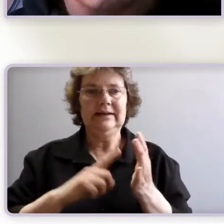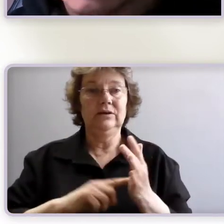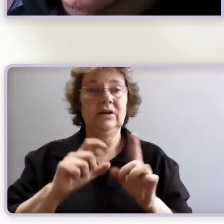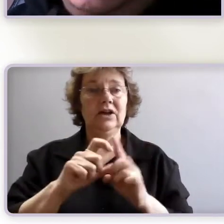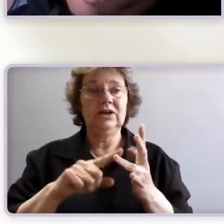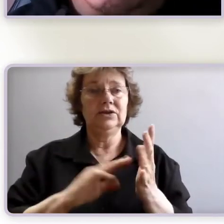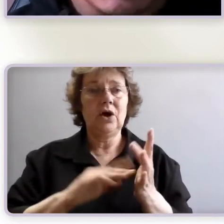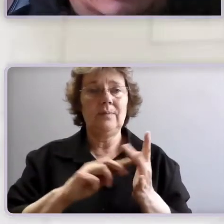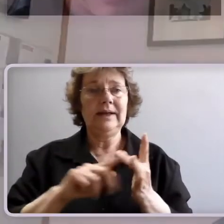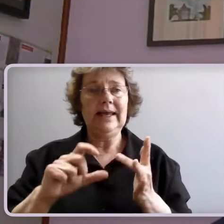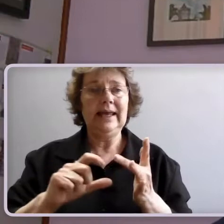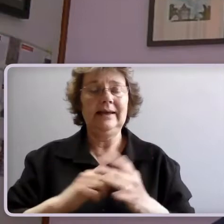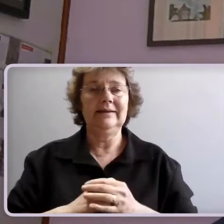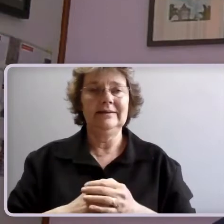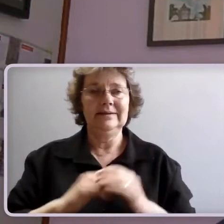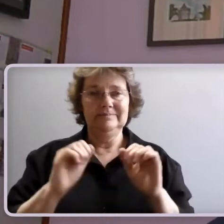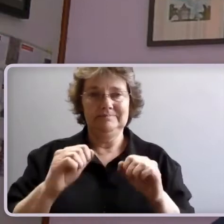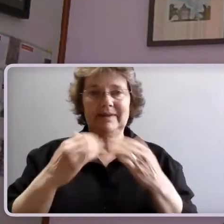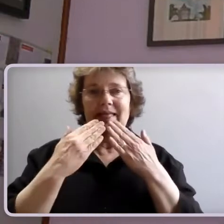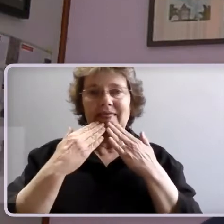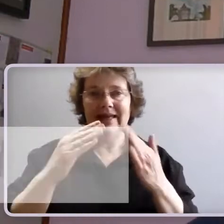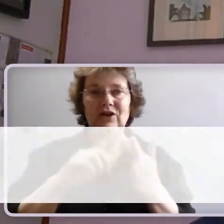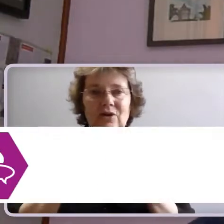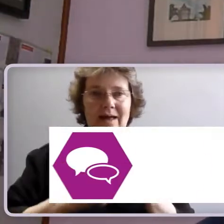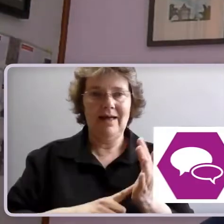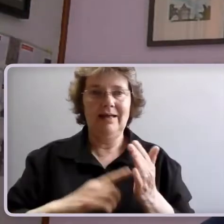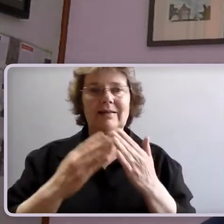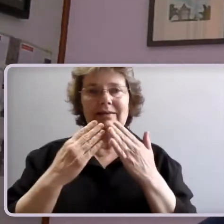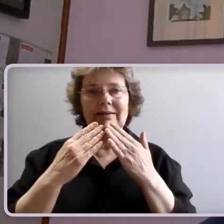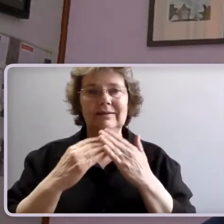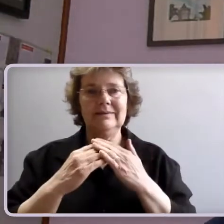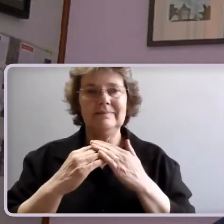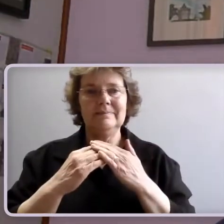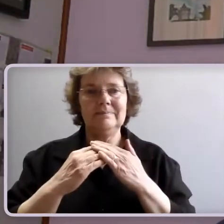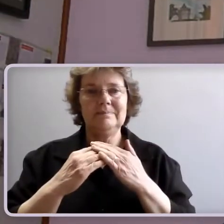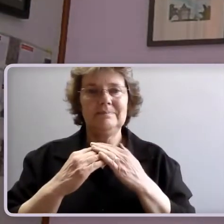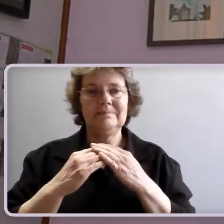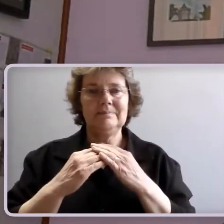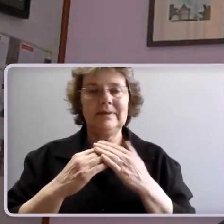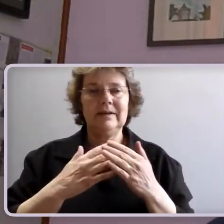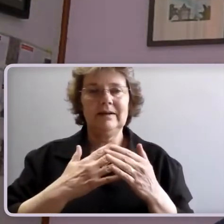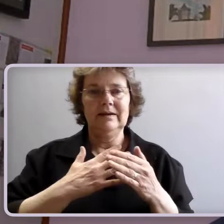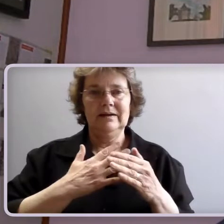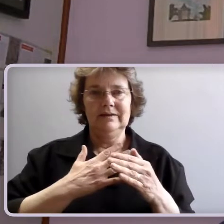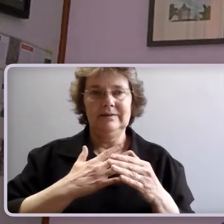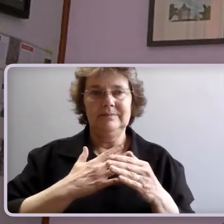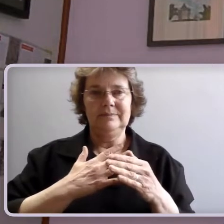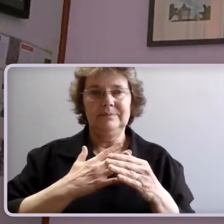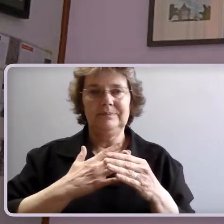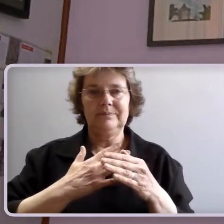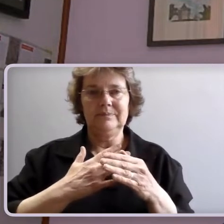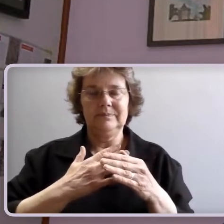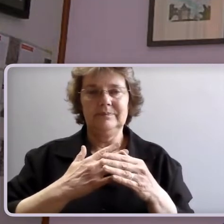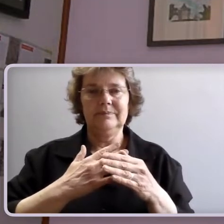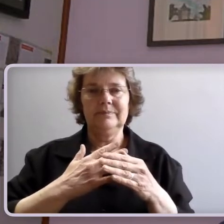Yes, thanks, Elle, and thanks, Doe. I'd just like to speak from Ngunnawal country in Canberra.